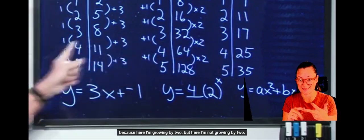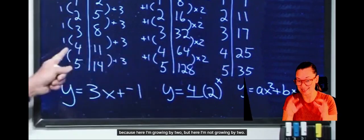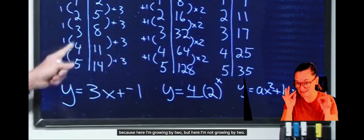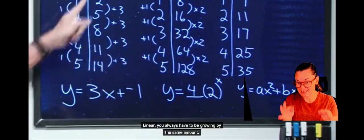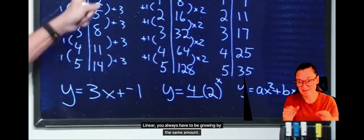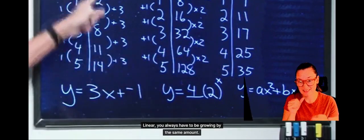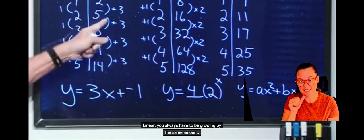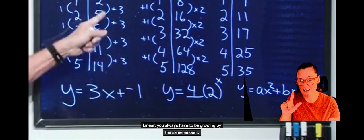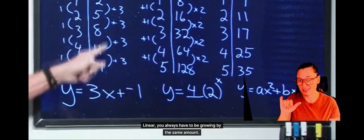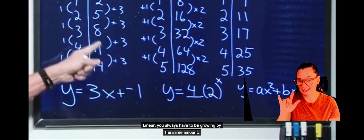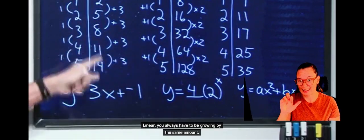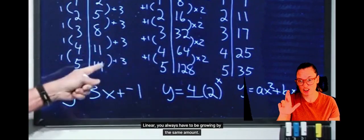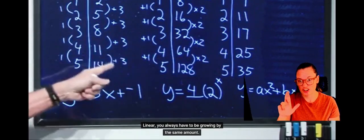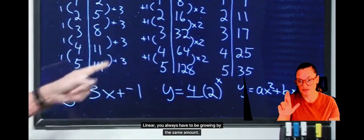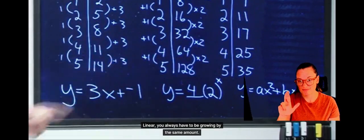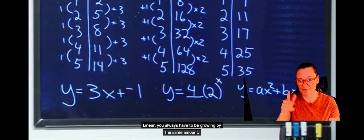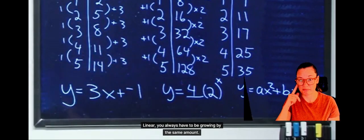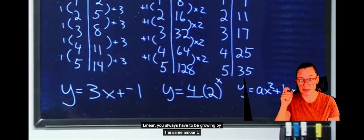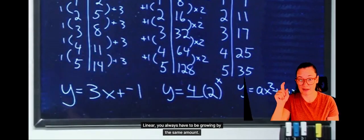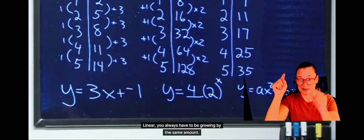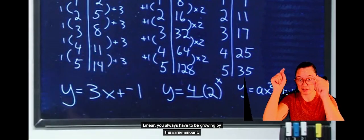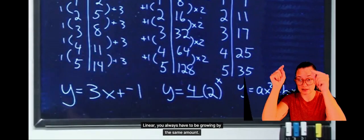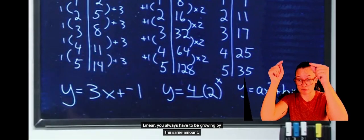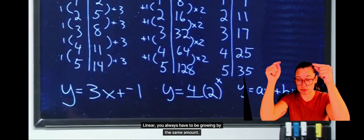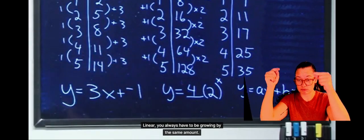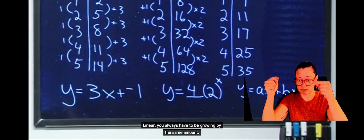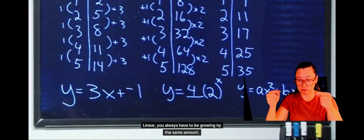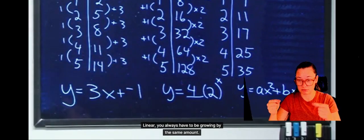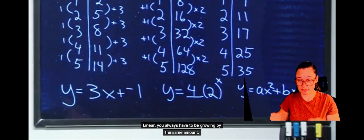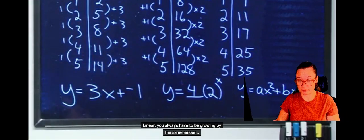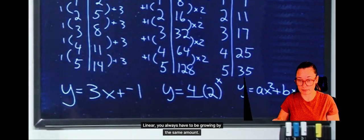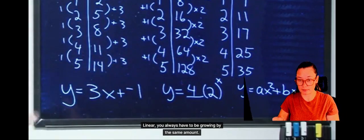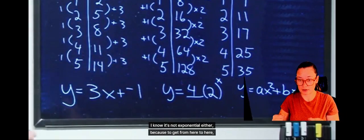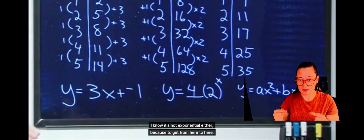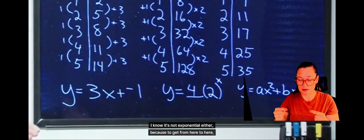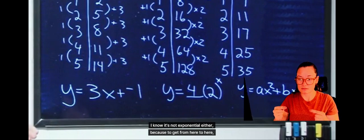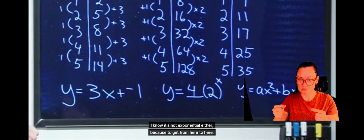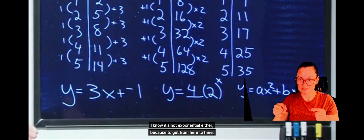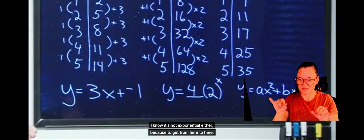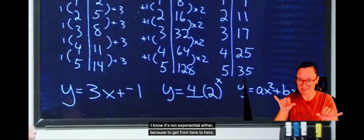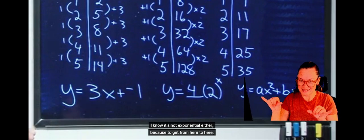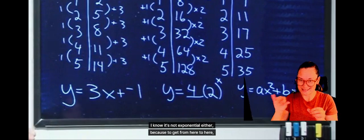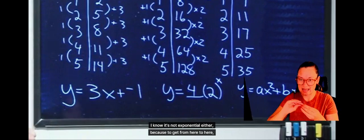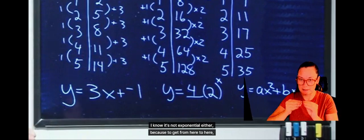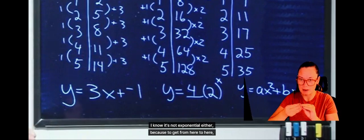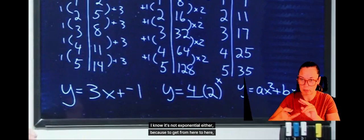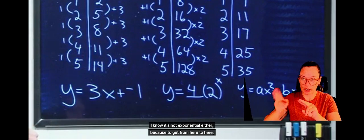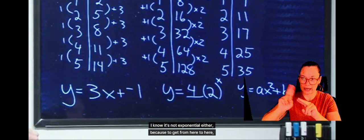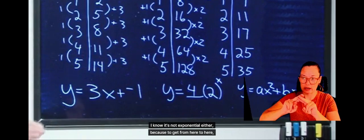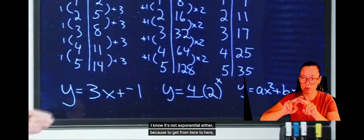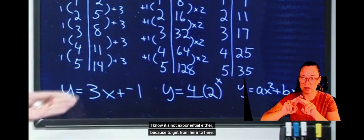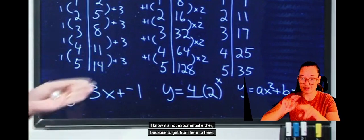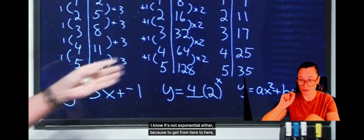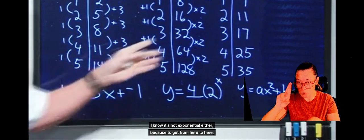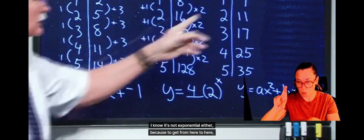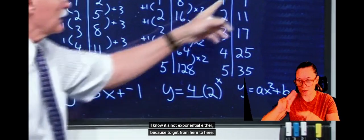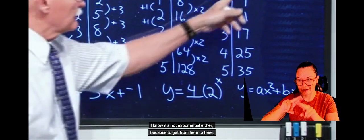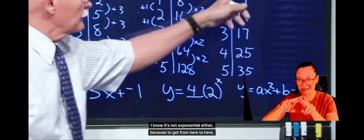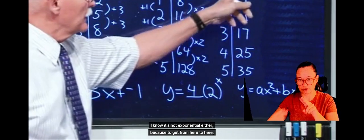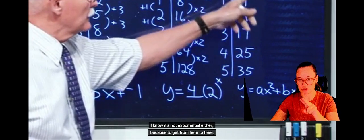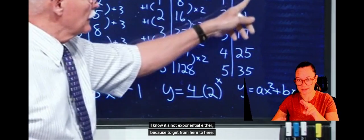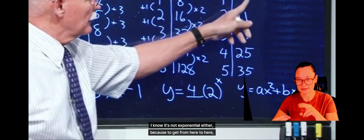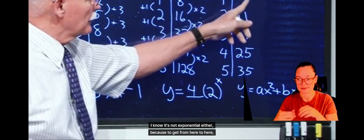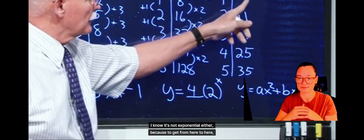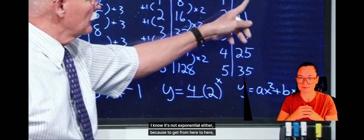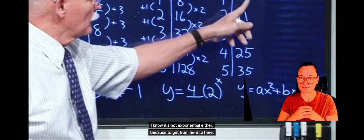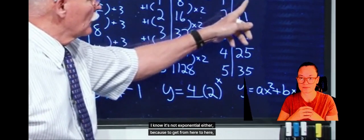2. Linear, you always have to be growing by the same amount. And I know it's not exponential either, because to